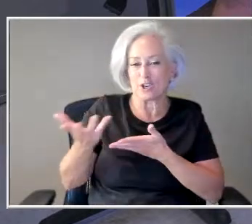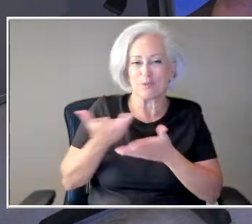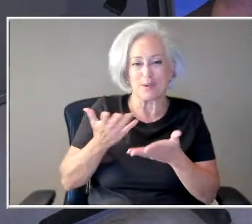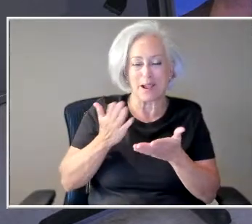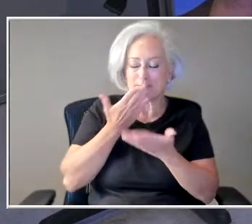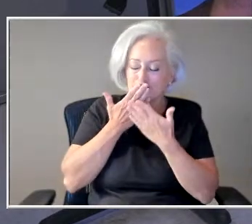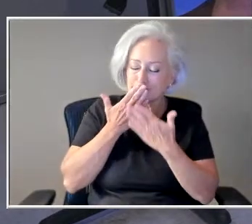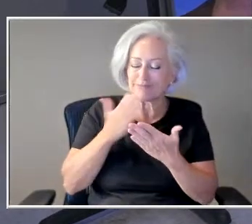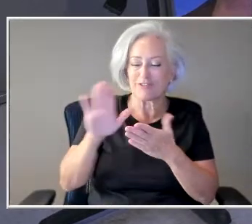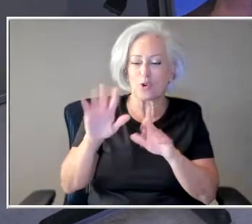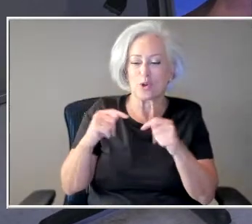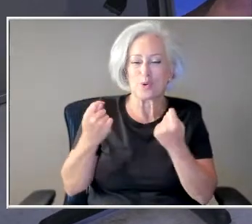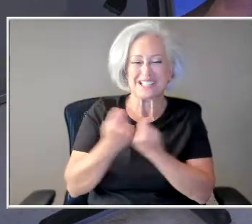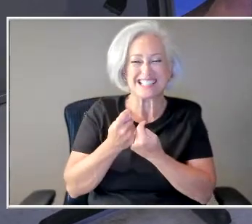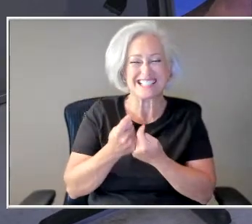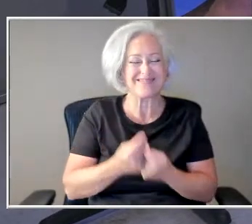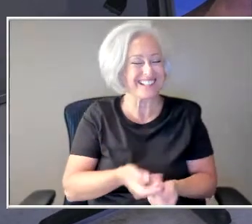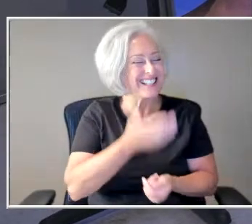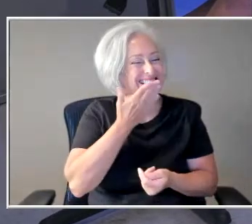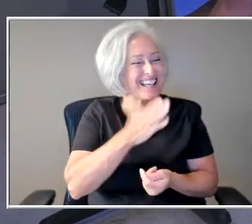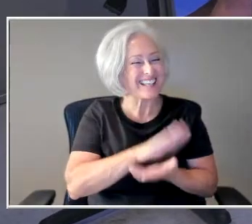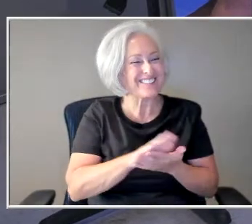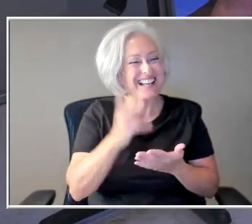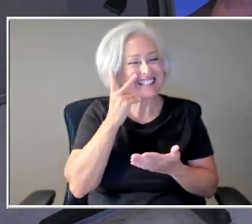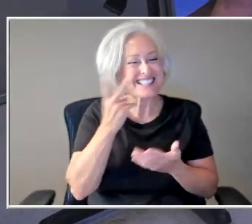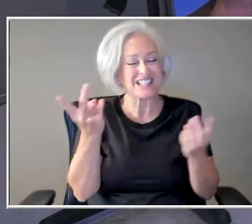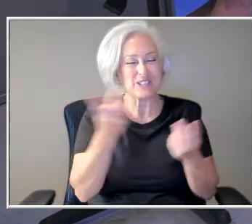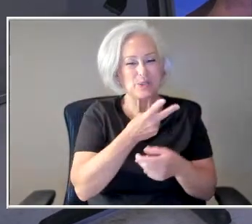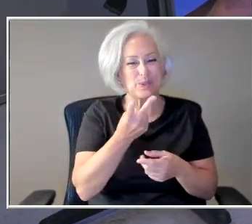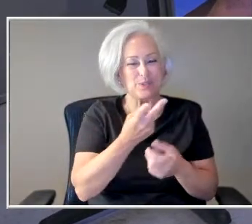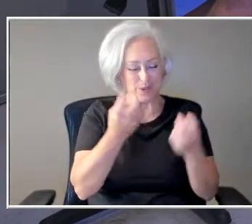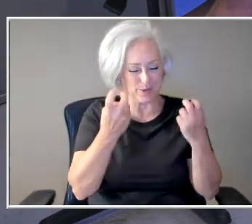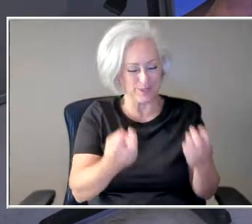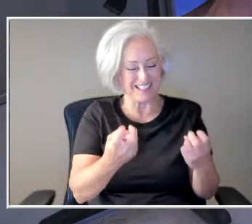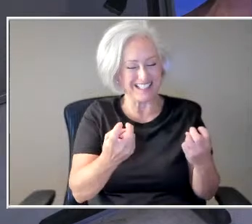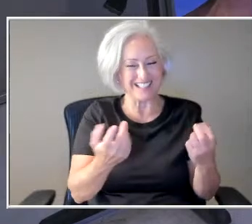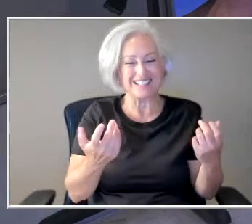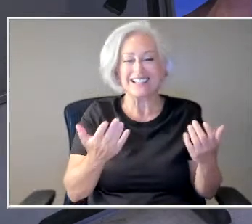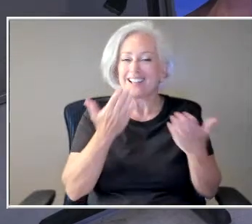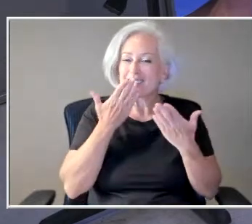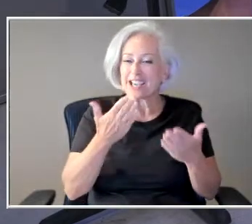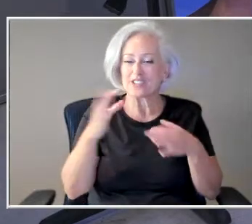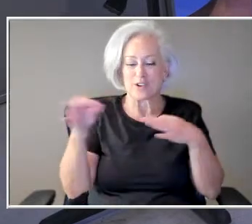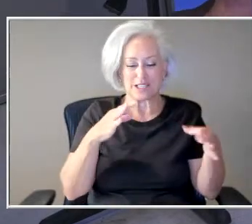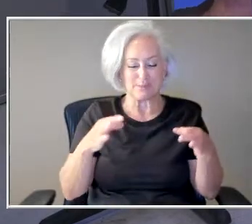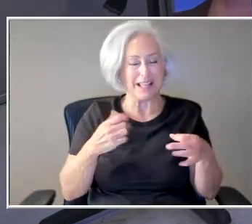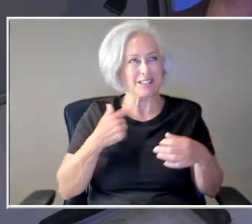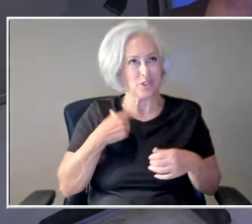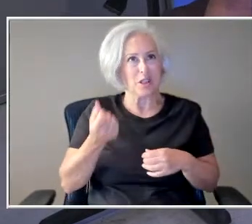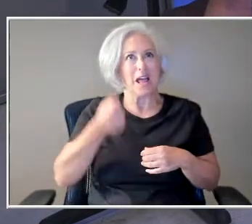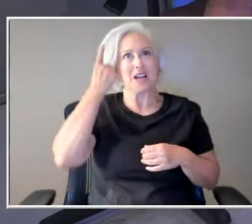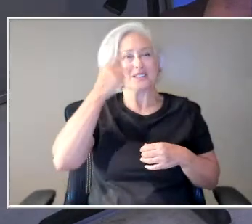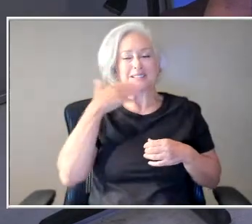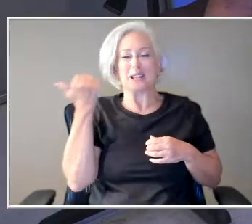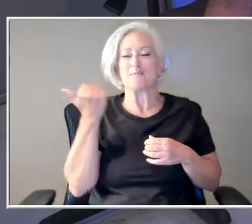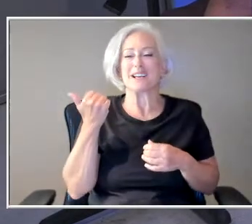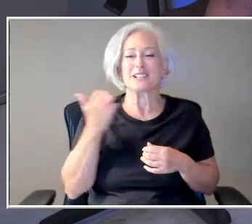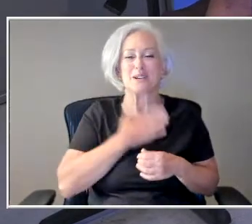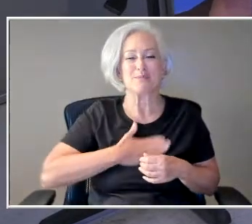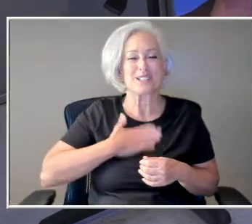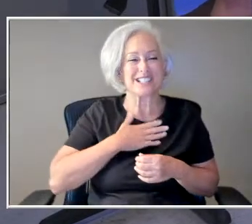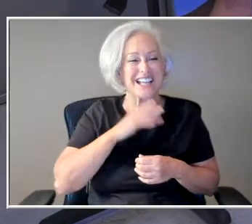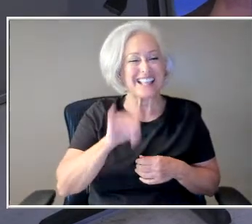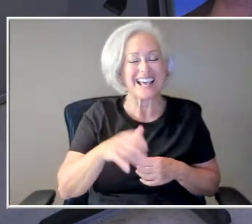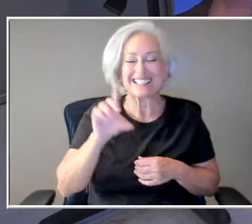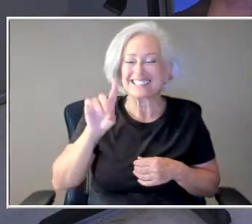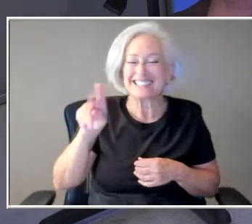you. We can tell. Nice to see you both sitting here today. Always great to have you explain things so that I can understand them. Good. Appreciate that. Denise, thank you for sharing your story. Thank